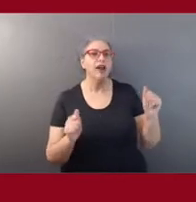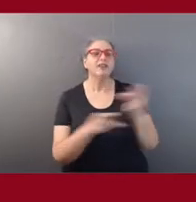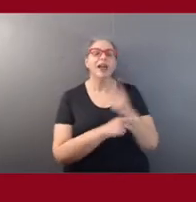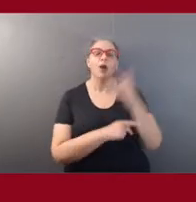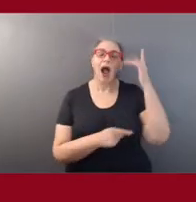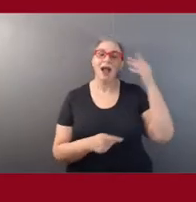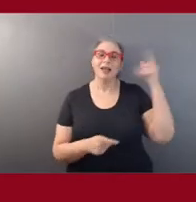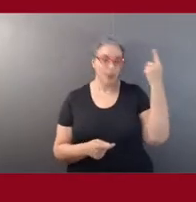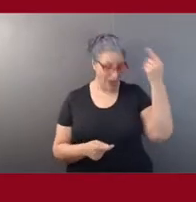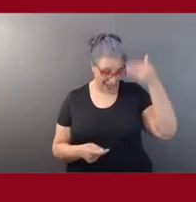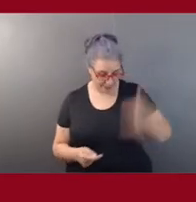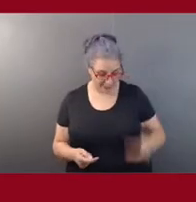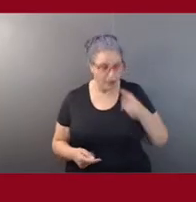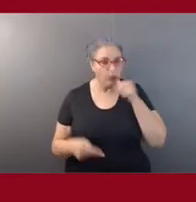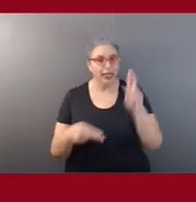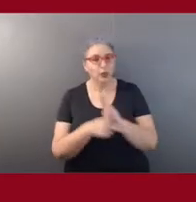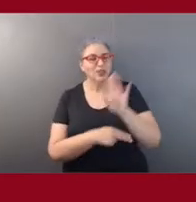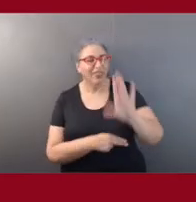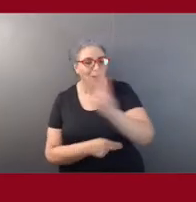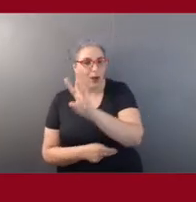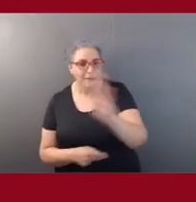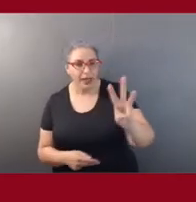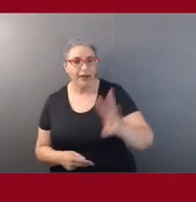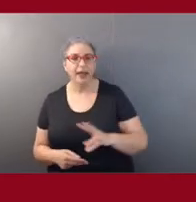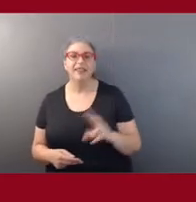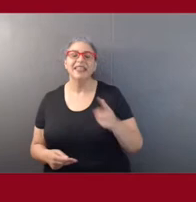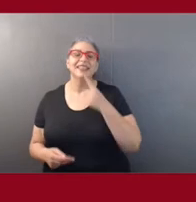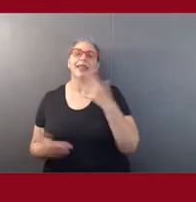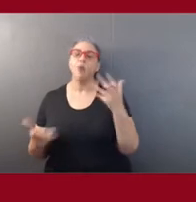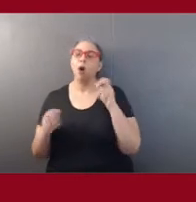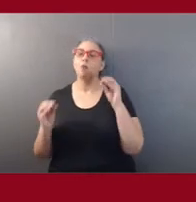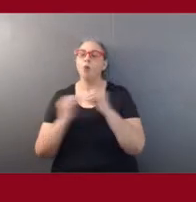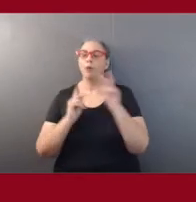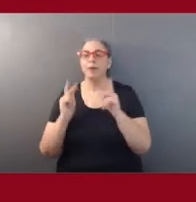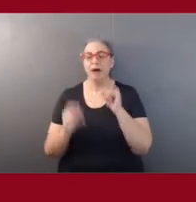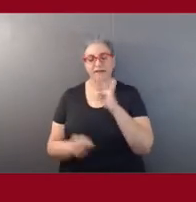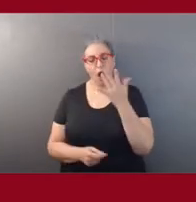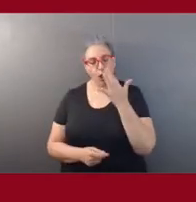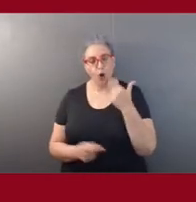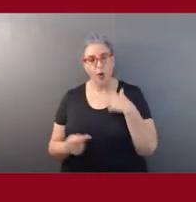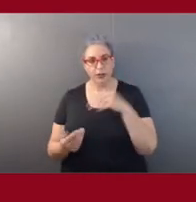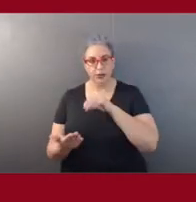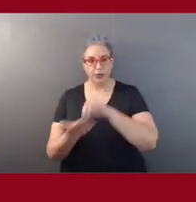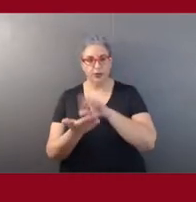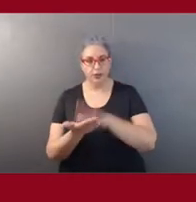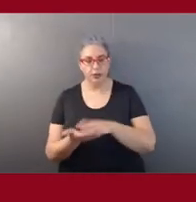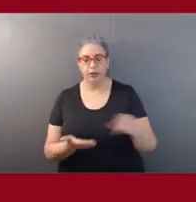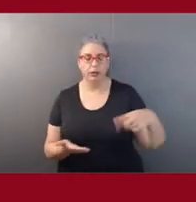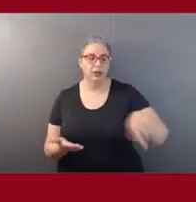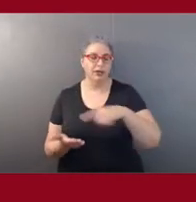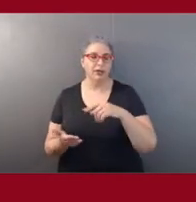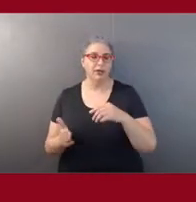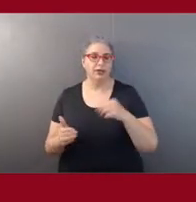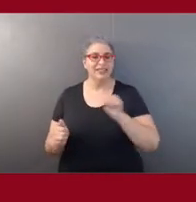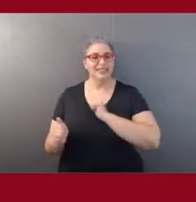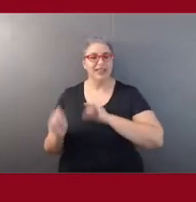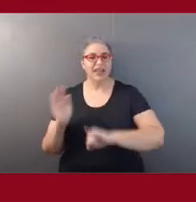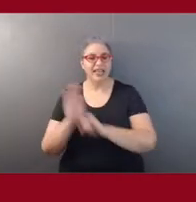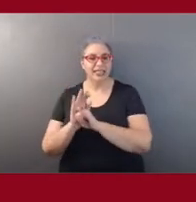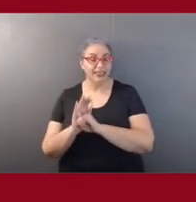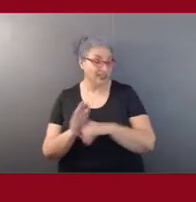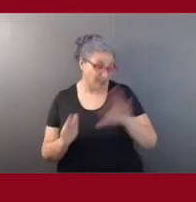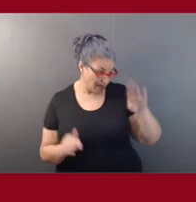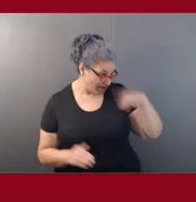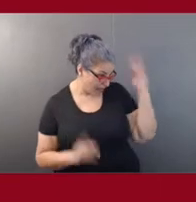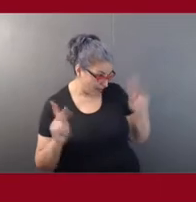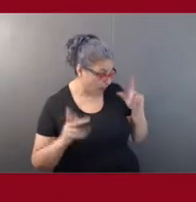they were trying to figure out like how to get more people of color engaged to self-ID. And I was like, oh, Black people notoriously won't put their picture anywhere near their profile because they don't